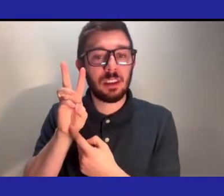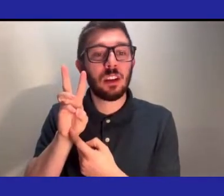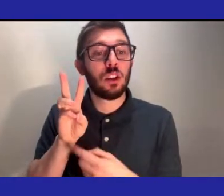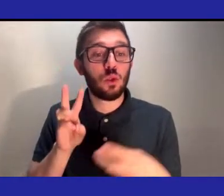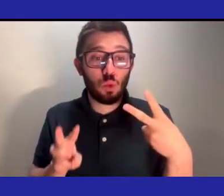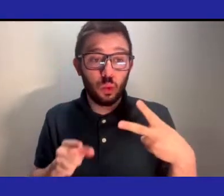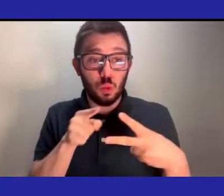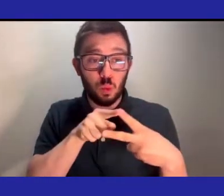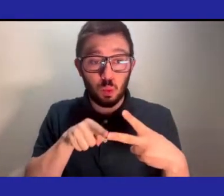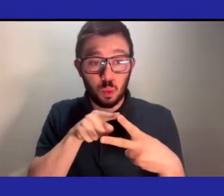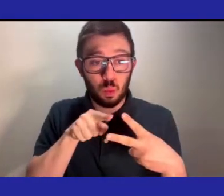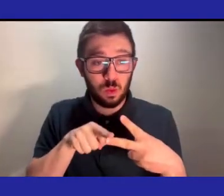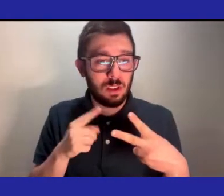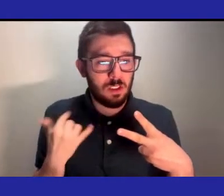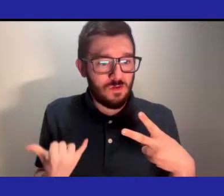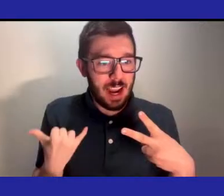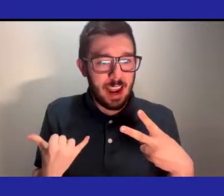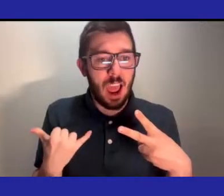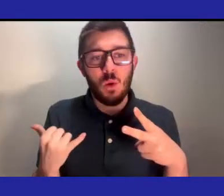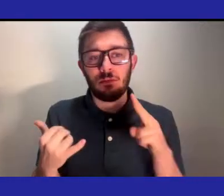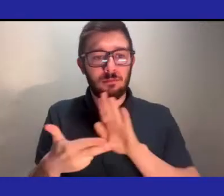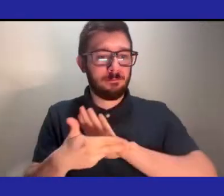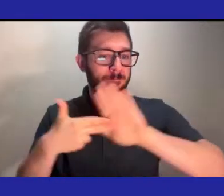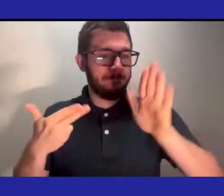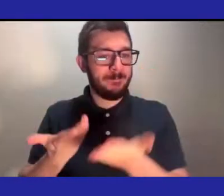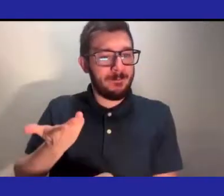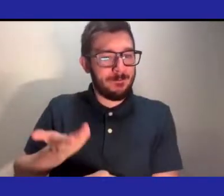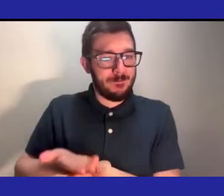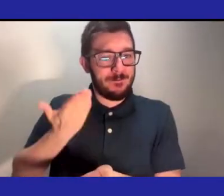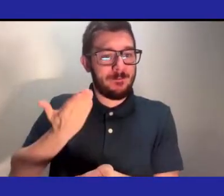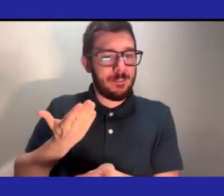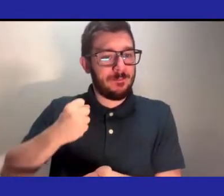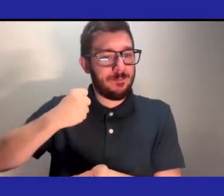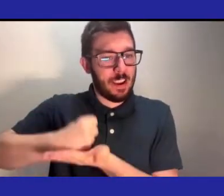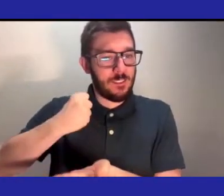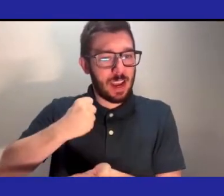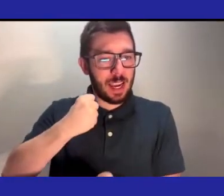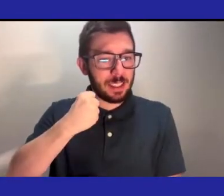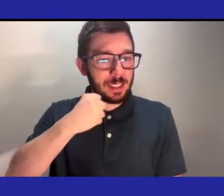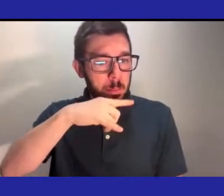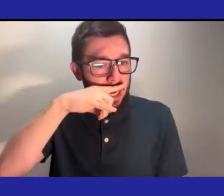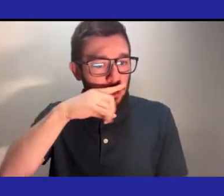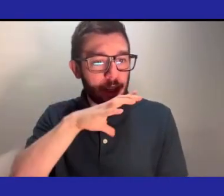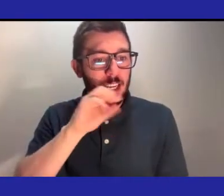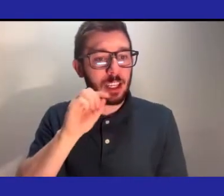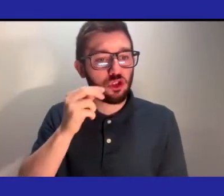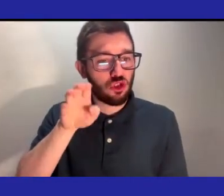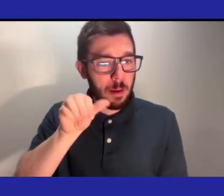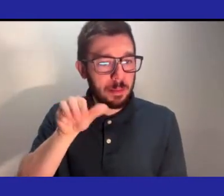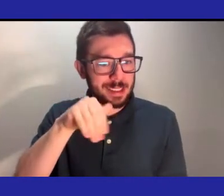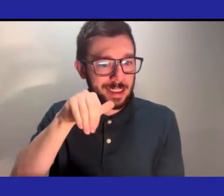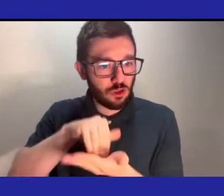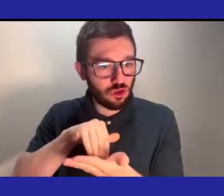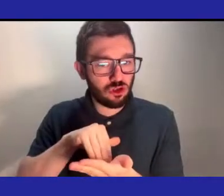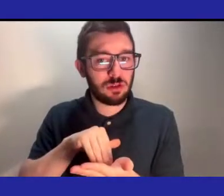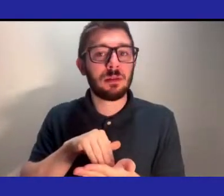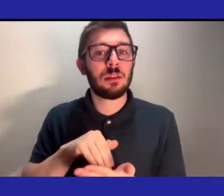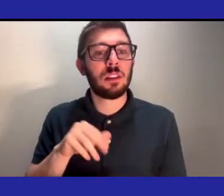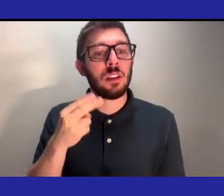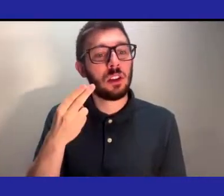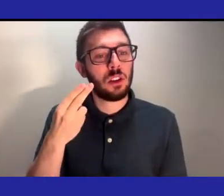currently verified as pediatric as well as adult trauma centers. Harlem is applying